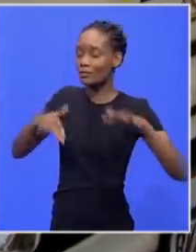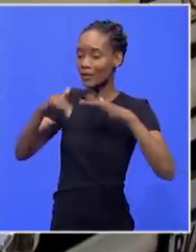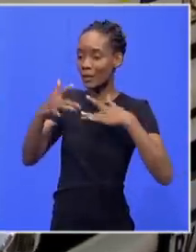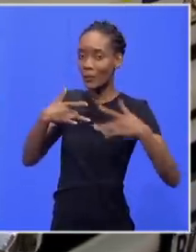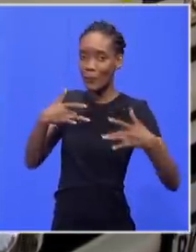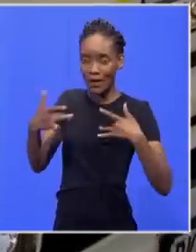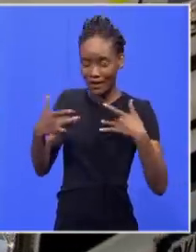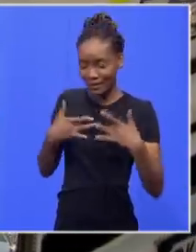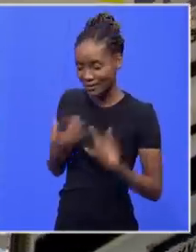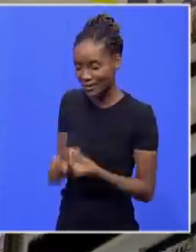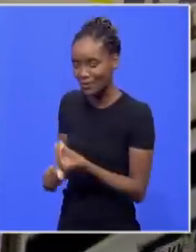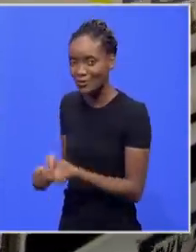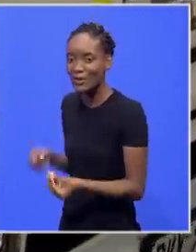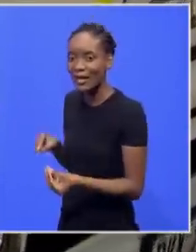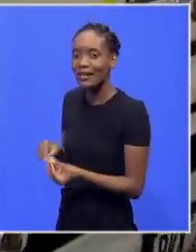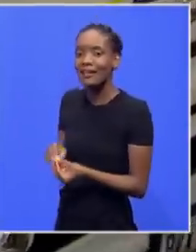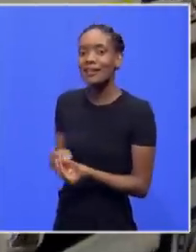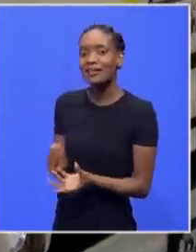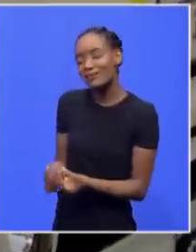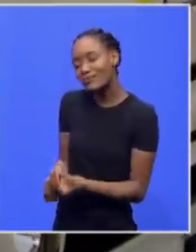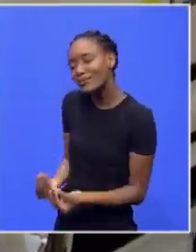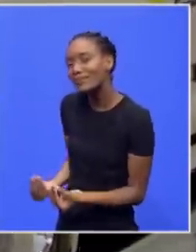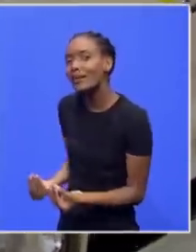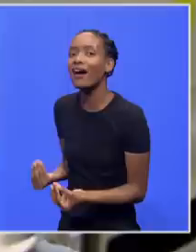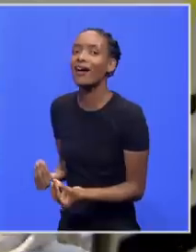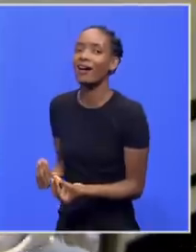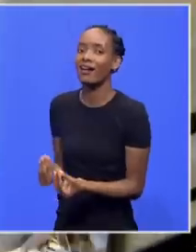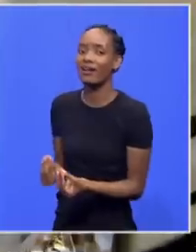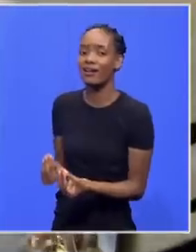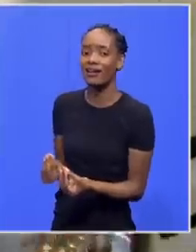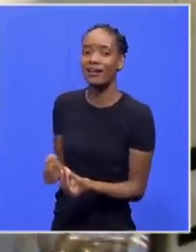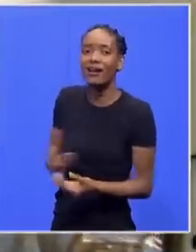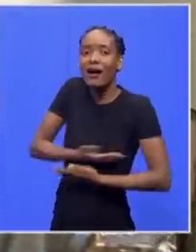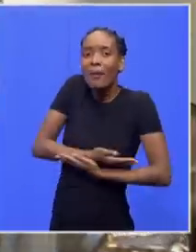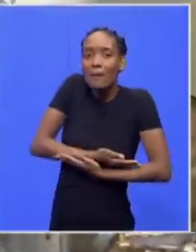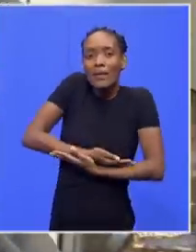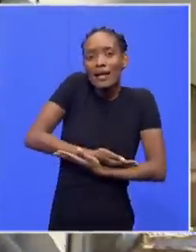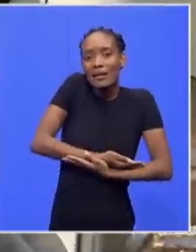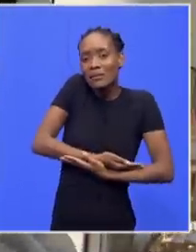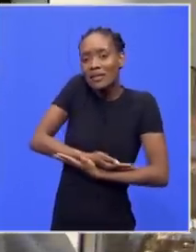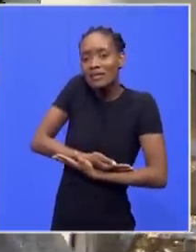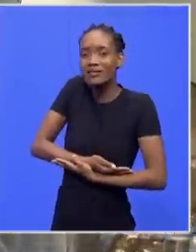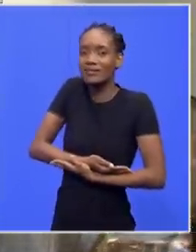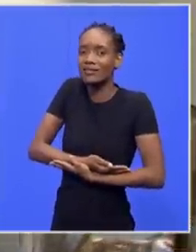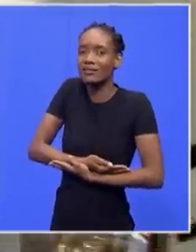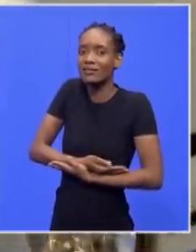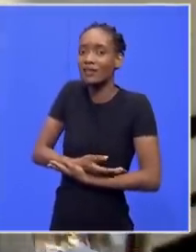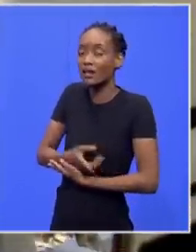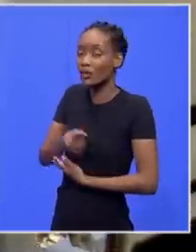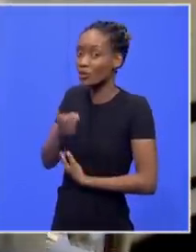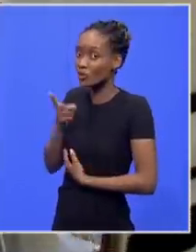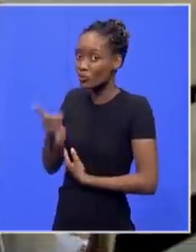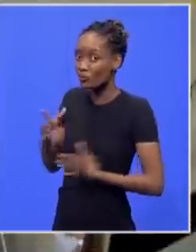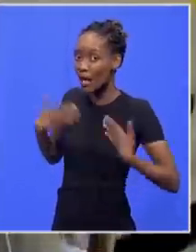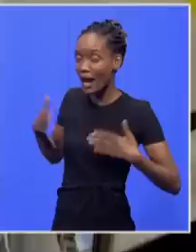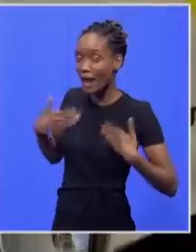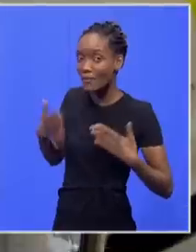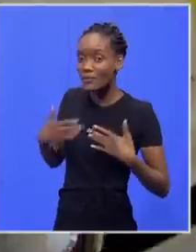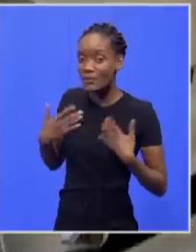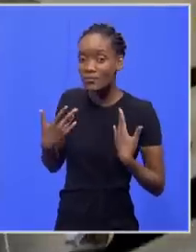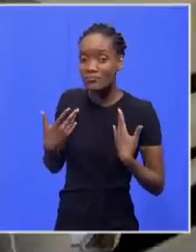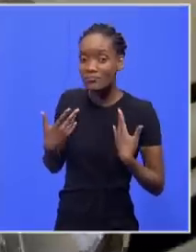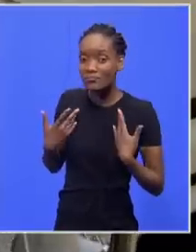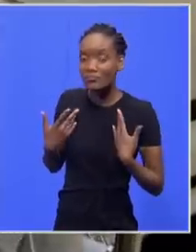They are very small children here, babies as well. Yeah, I see a baby's Are you satisfied with how they are being treated? Are there